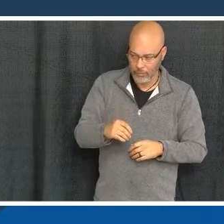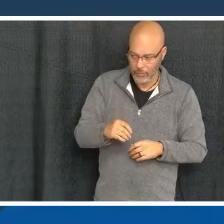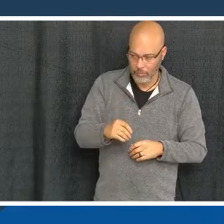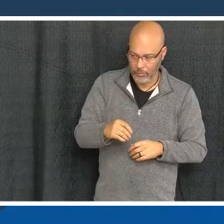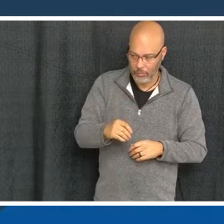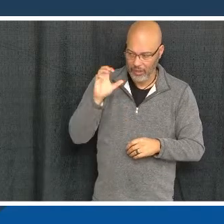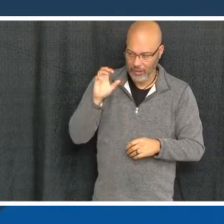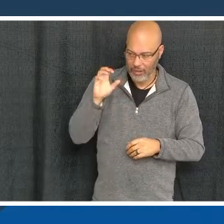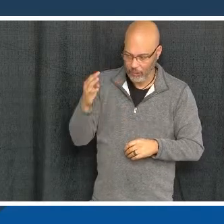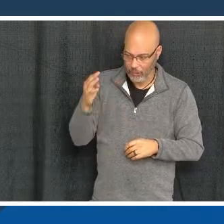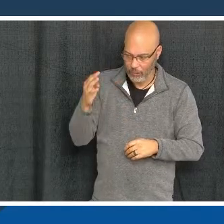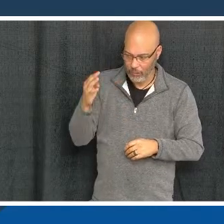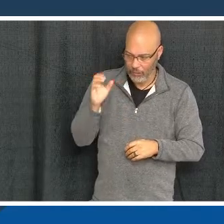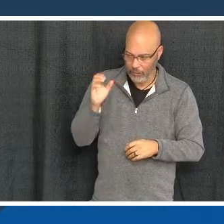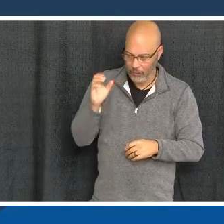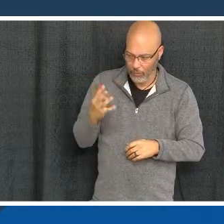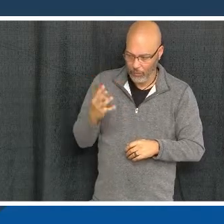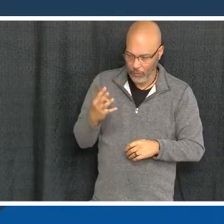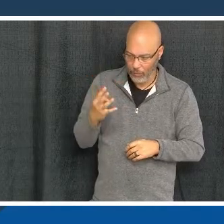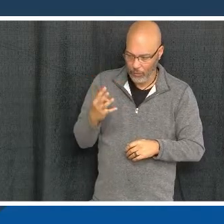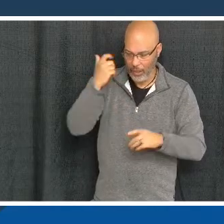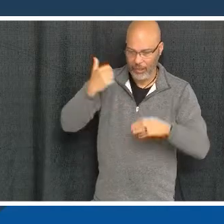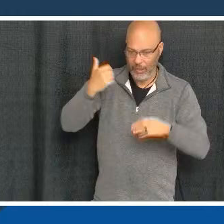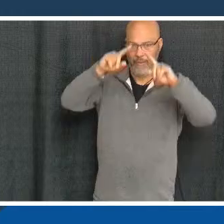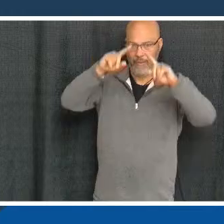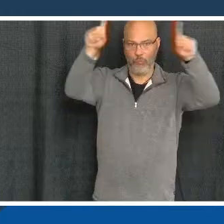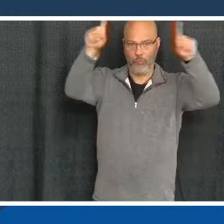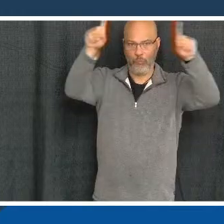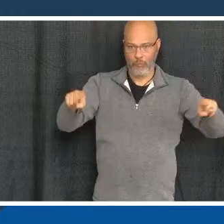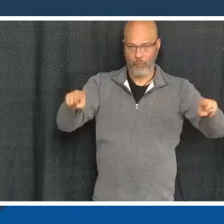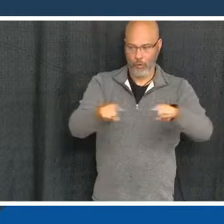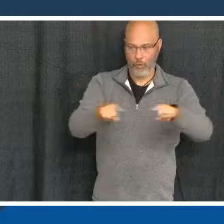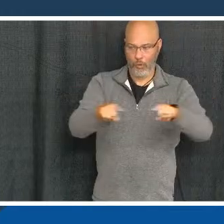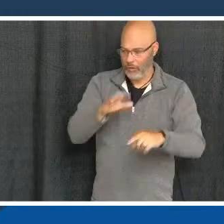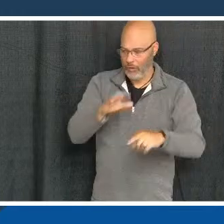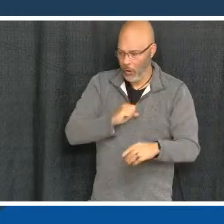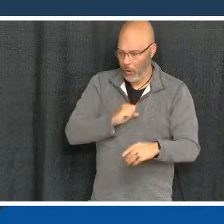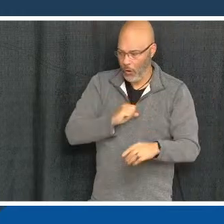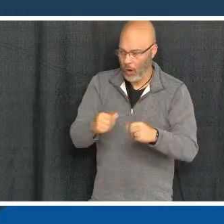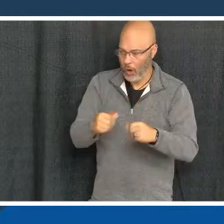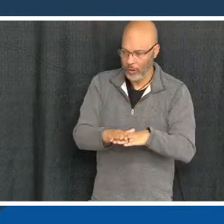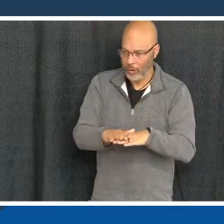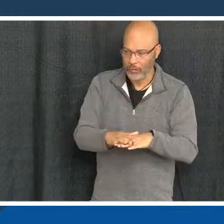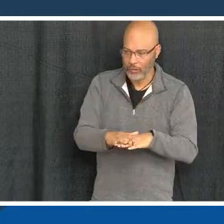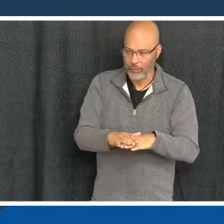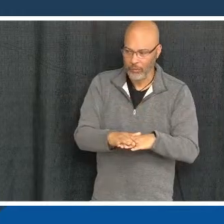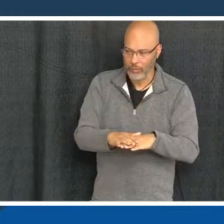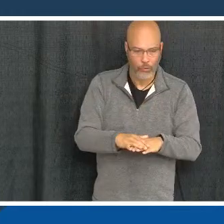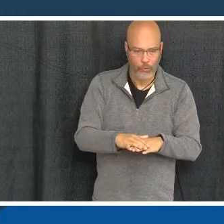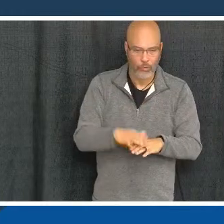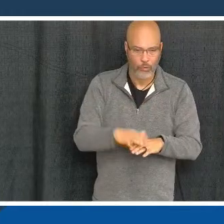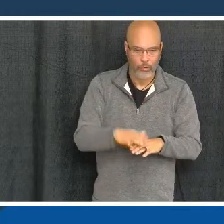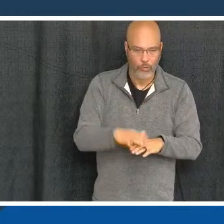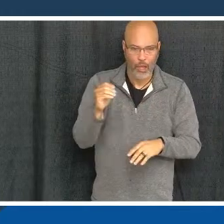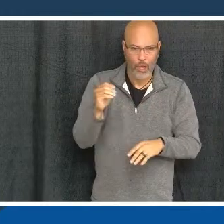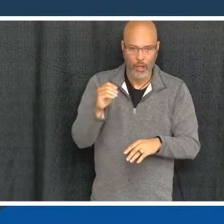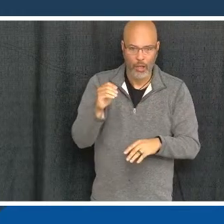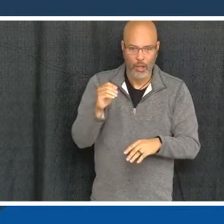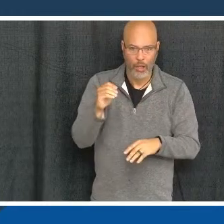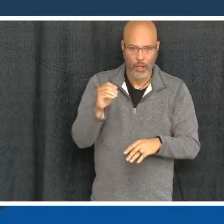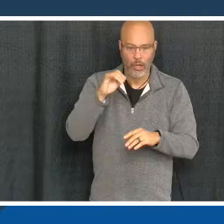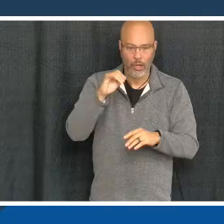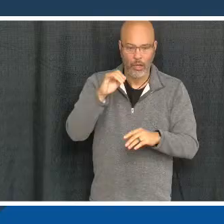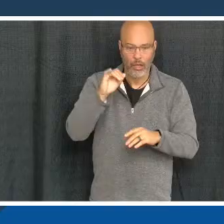it's for in the first place, because we're on the property. So this is an old piece of property that, if you can see the line of the Spring Creek,